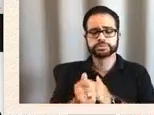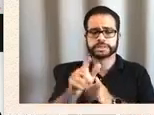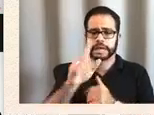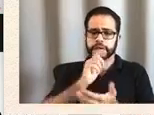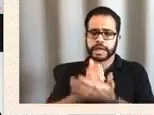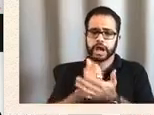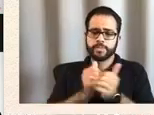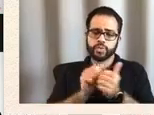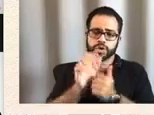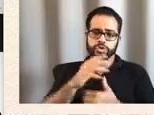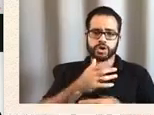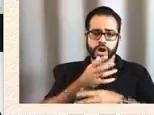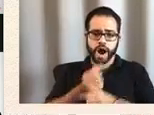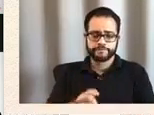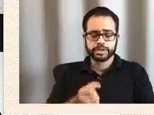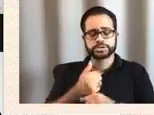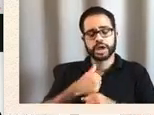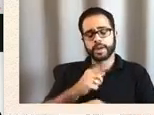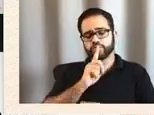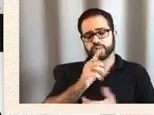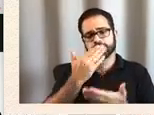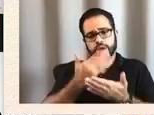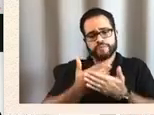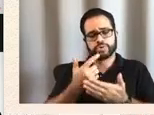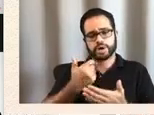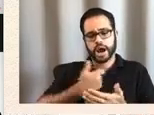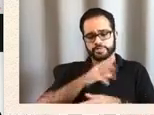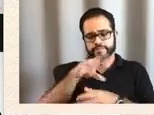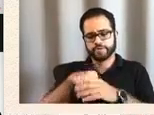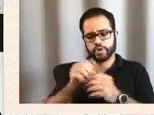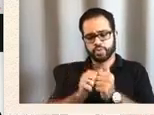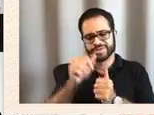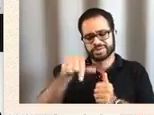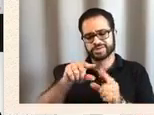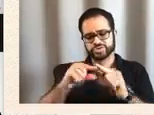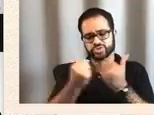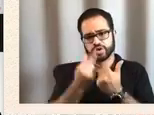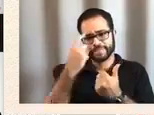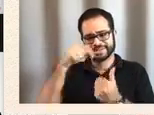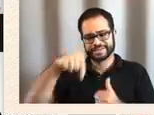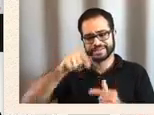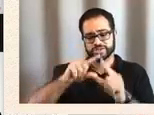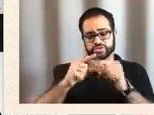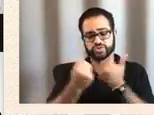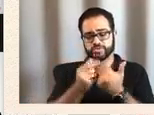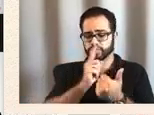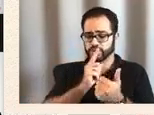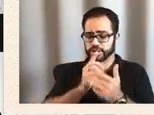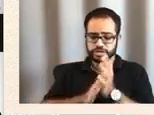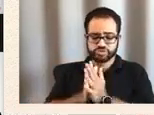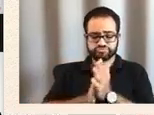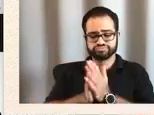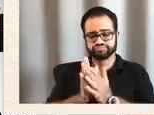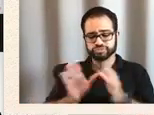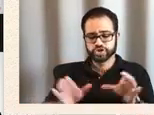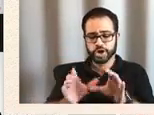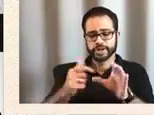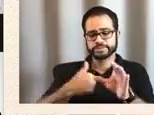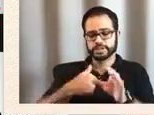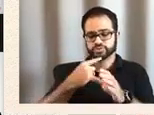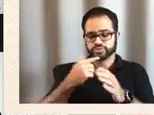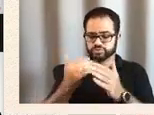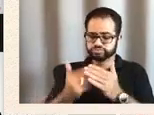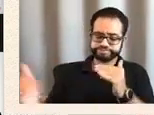I'm thankful that I'm a part of this group because this group has really encouraged me to go above and beyond